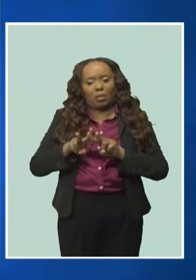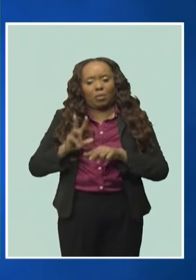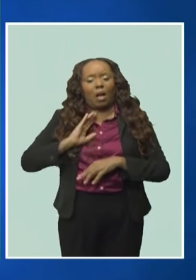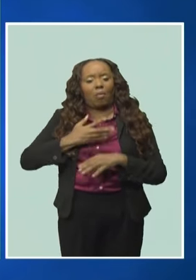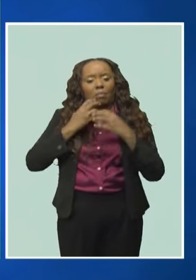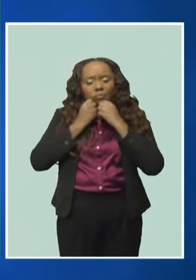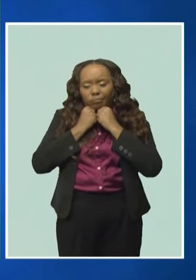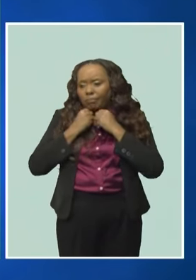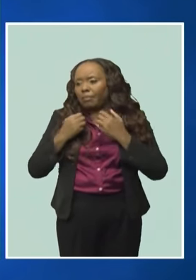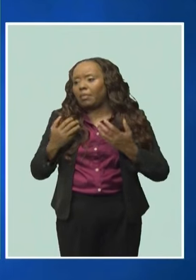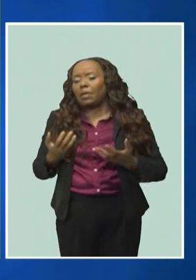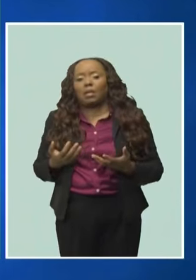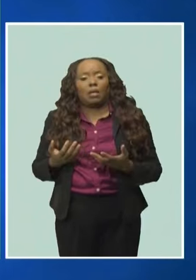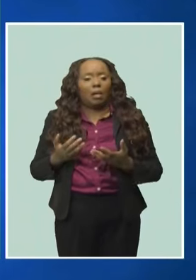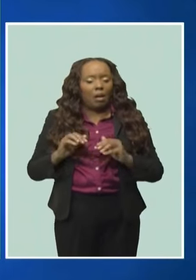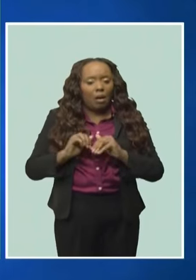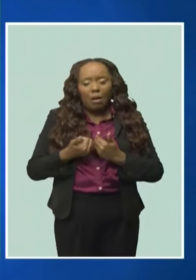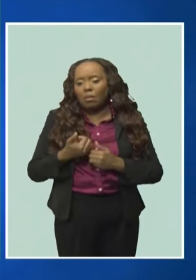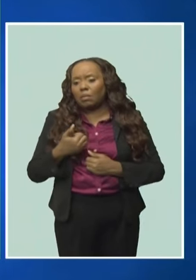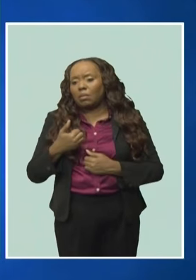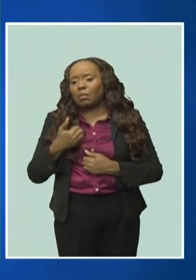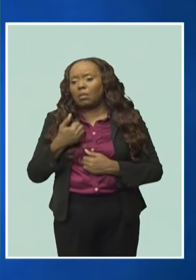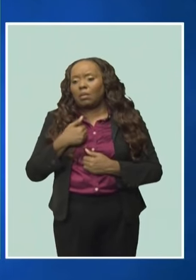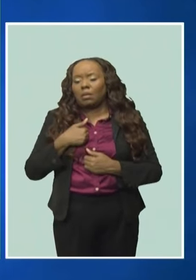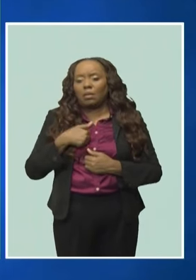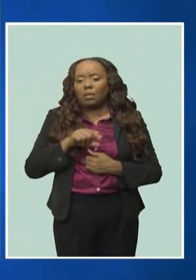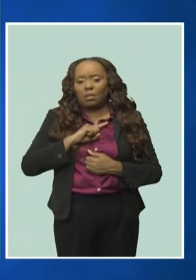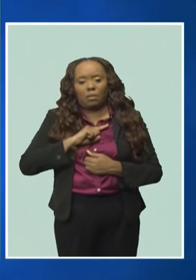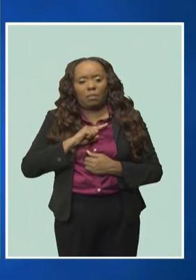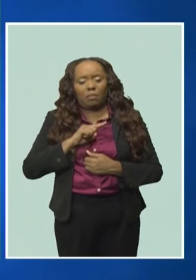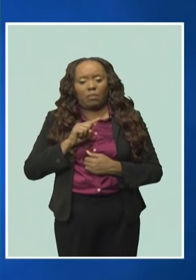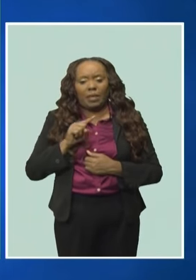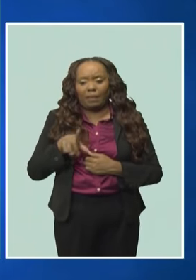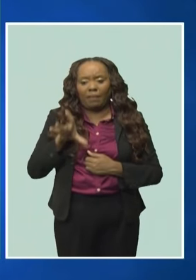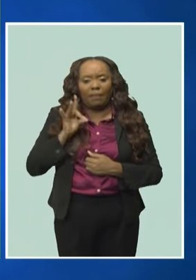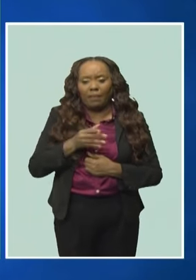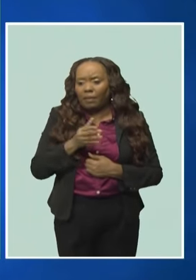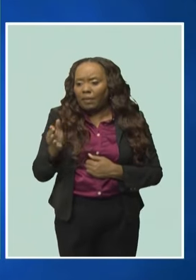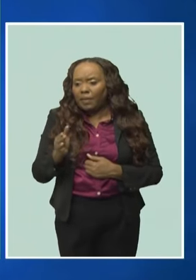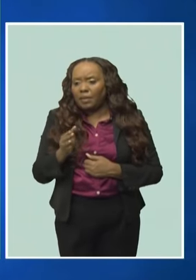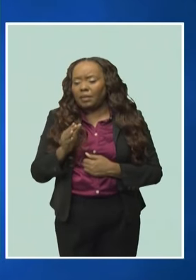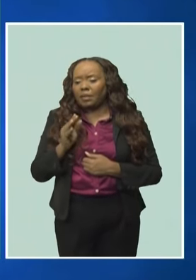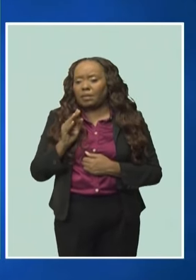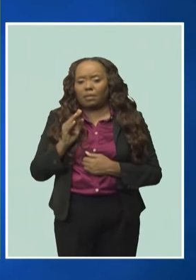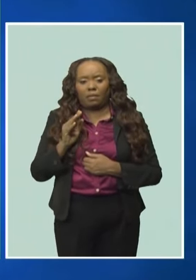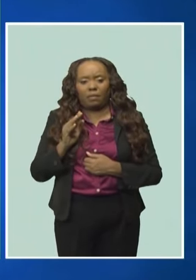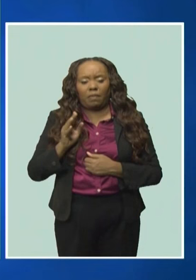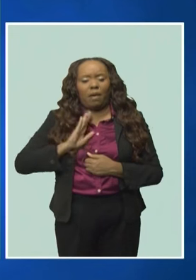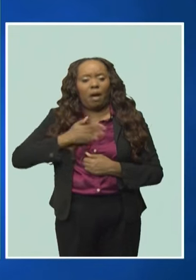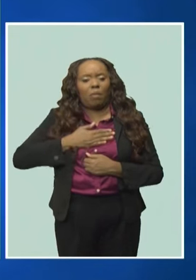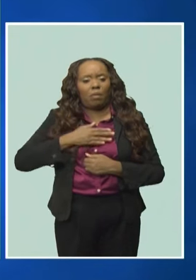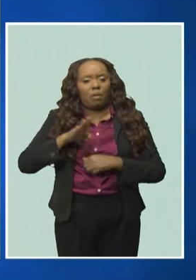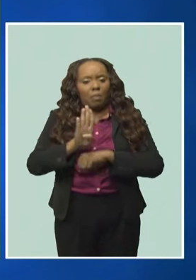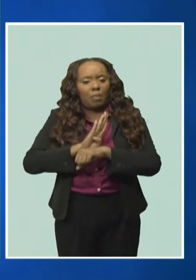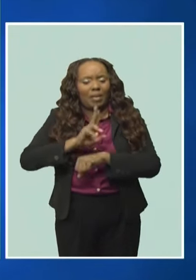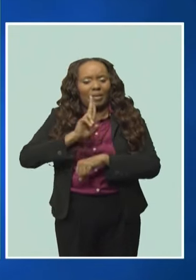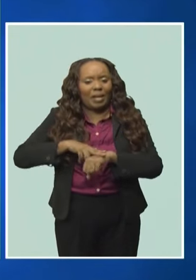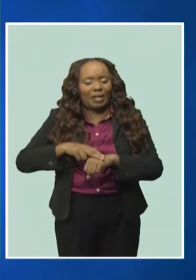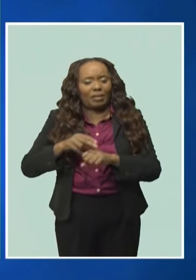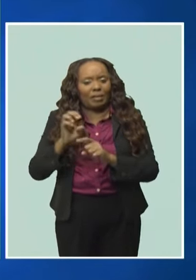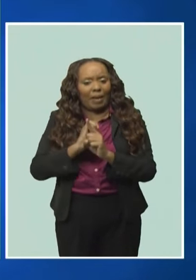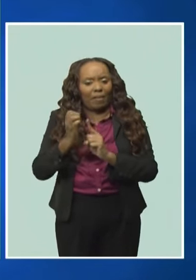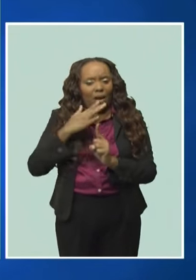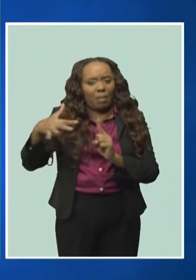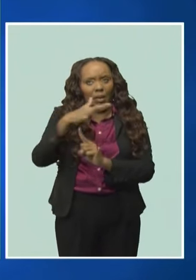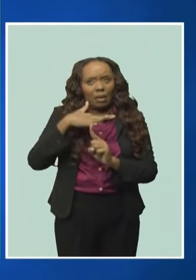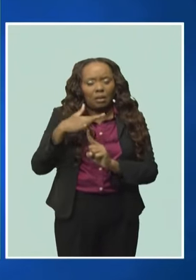and what is it for and how can we find things in our natural environment that, yes, generate wealth and jobs and income,